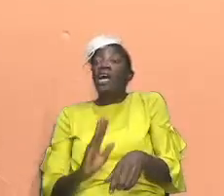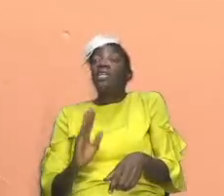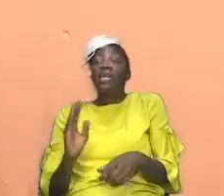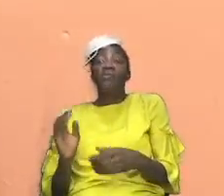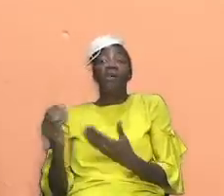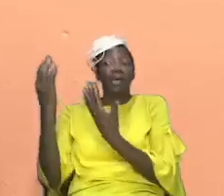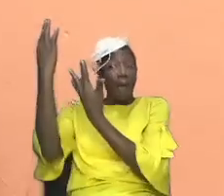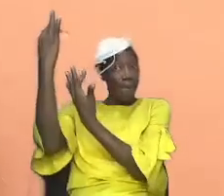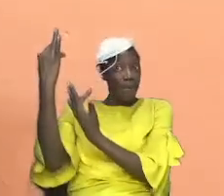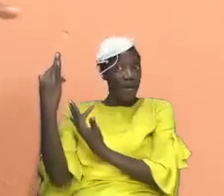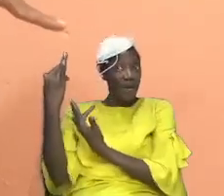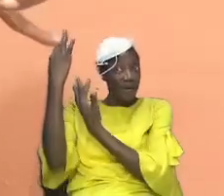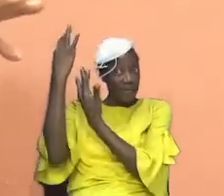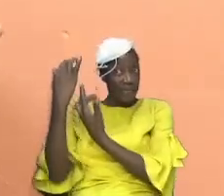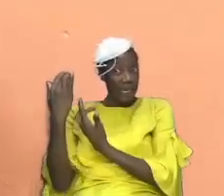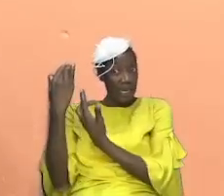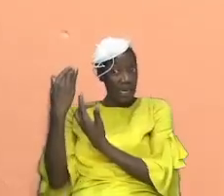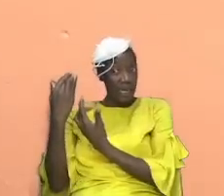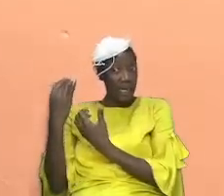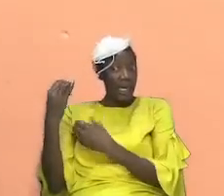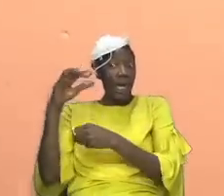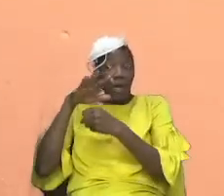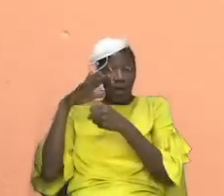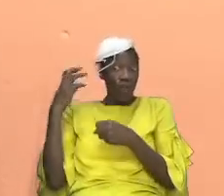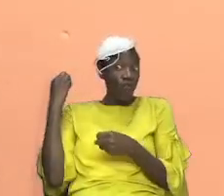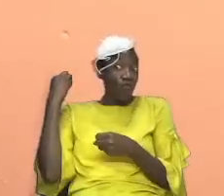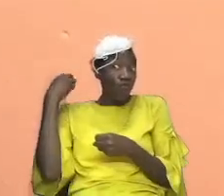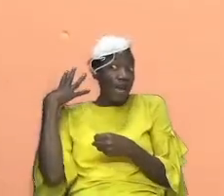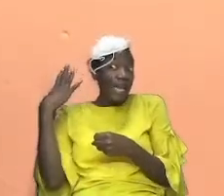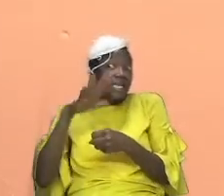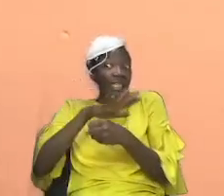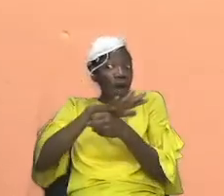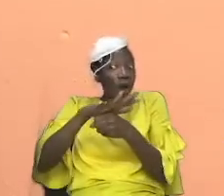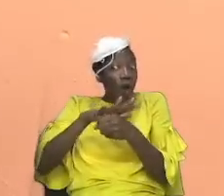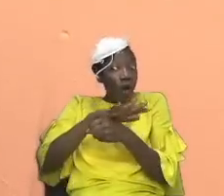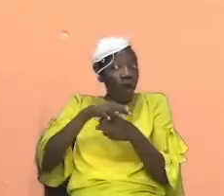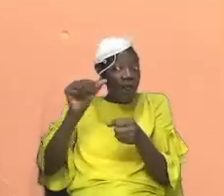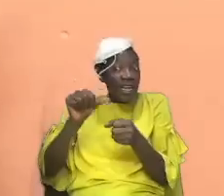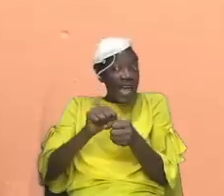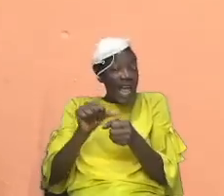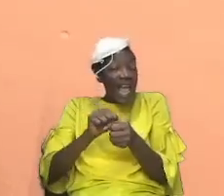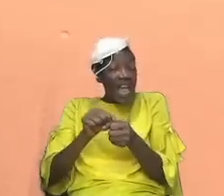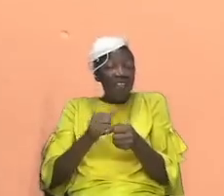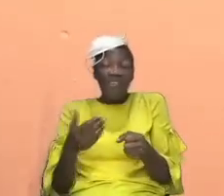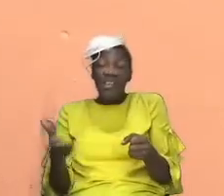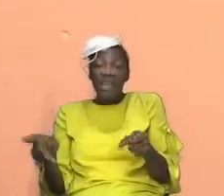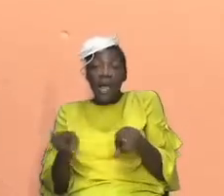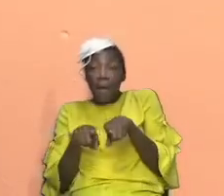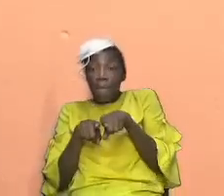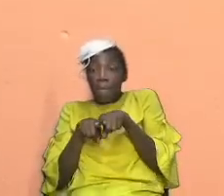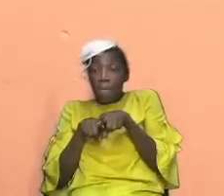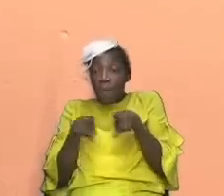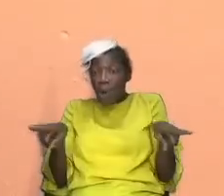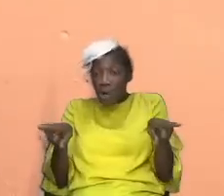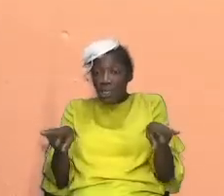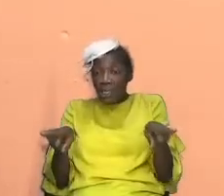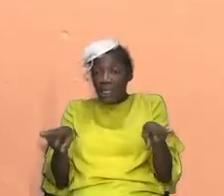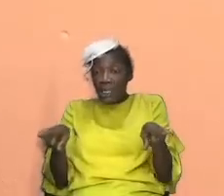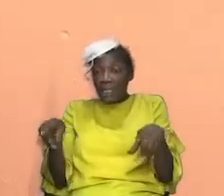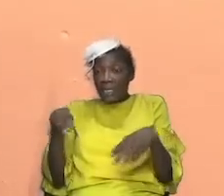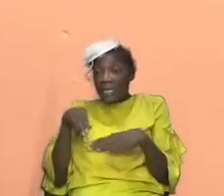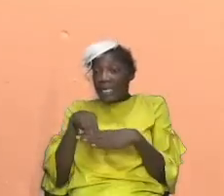And grace has covered everything that is to be covered. But even within